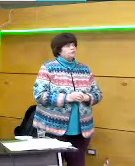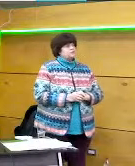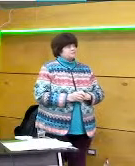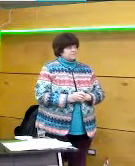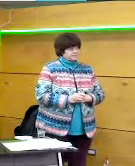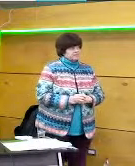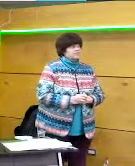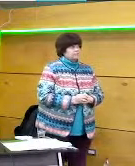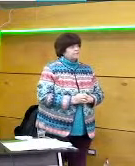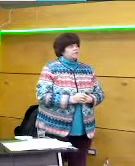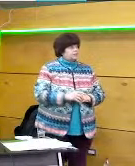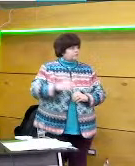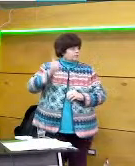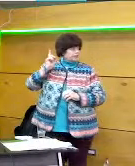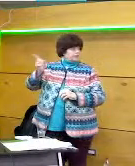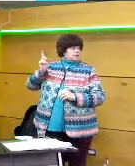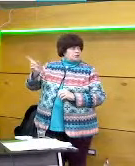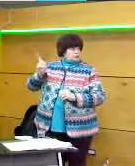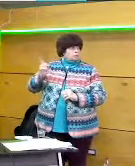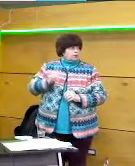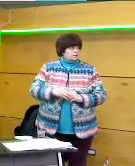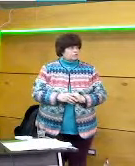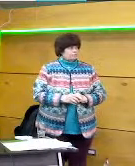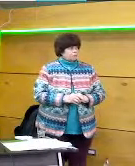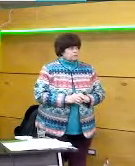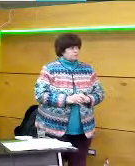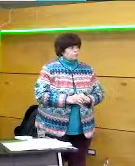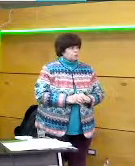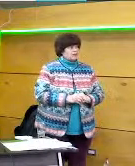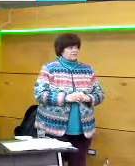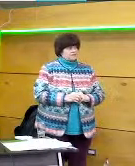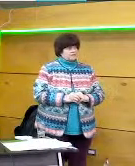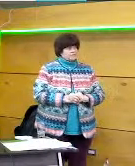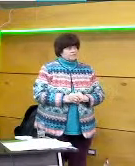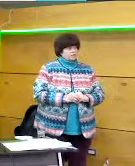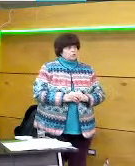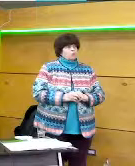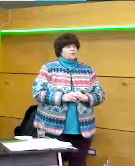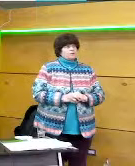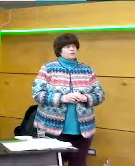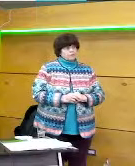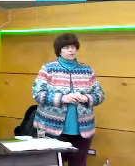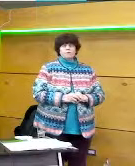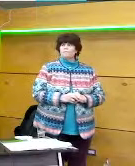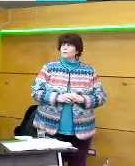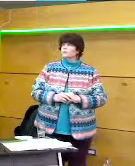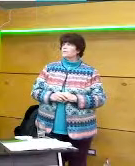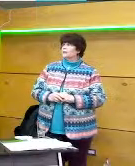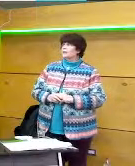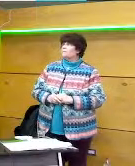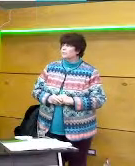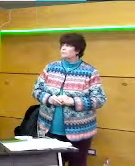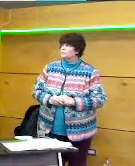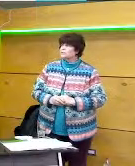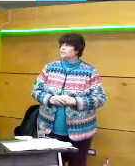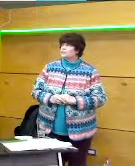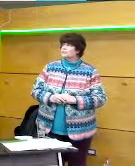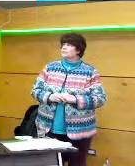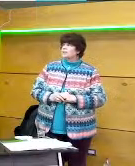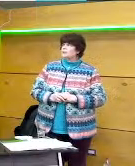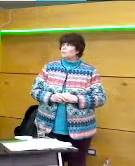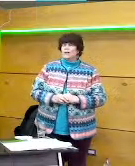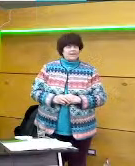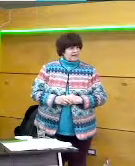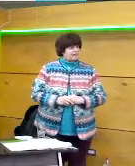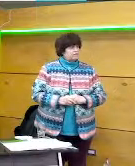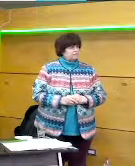older students, the 6th, 7th, and 8th grade, you want to focus more on this. With your 3rd, 4th grade, pretty much you